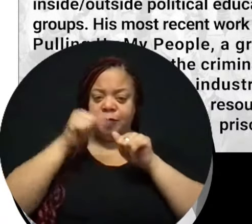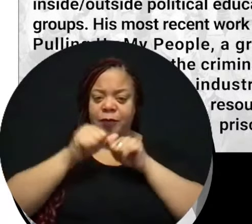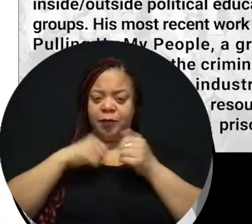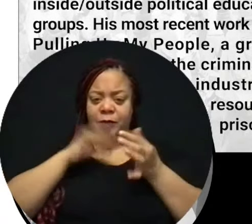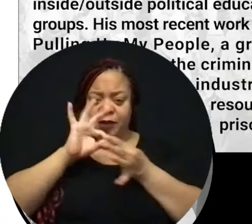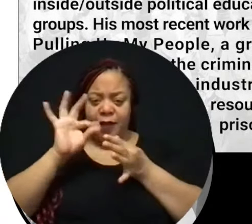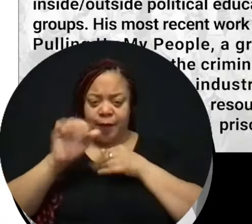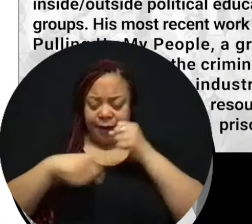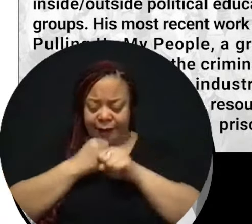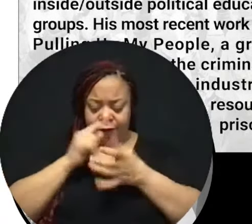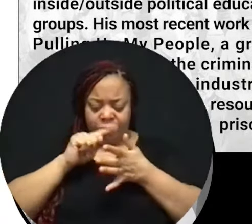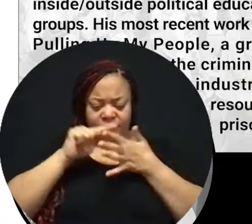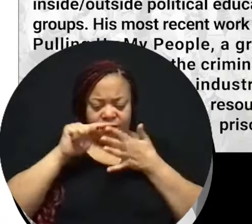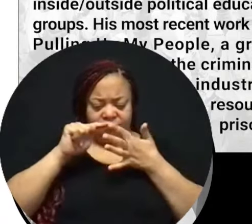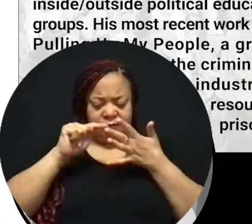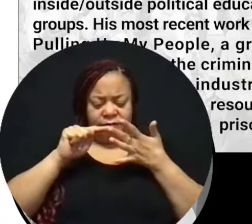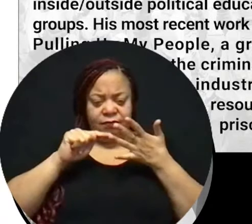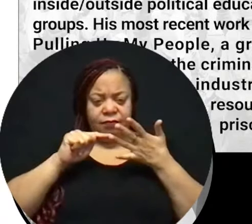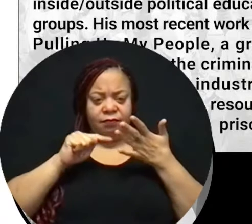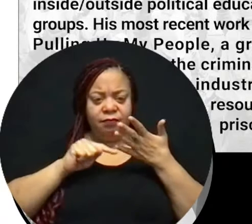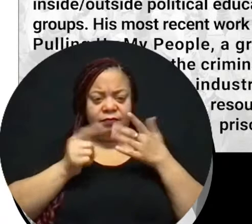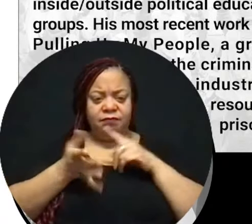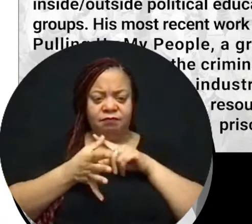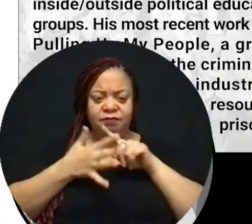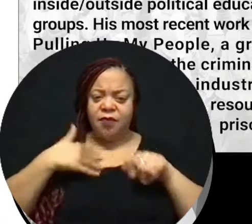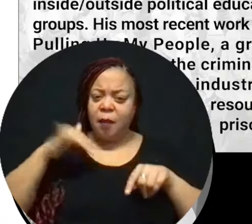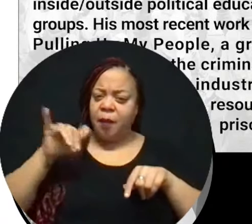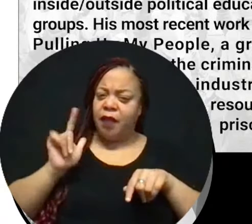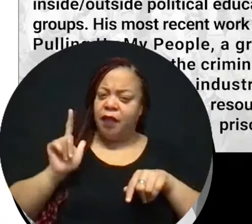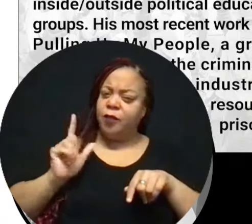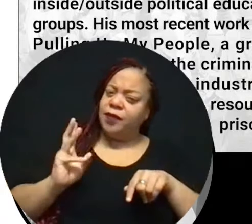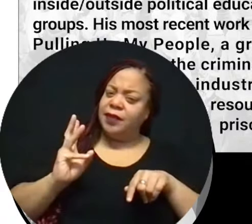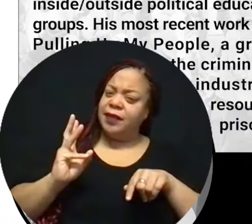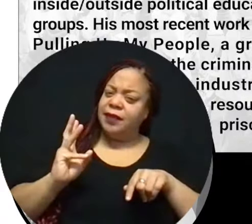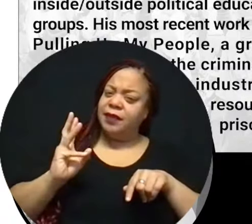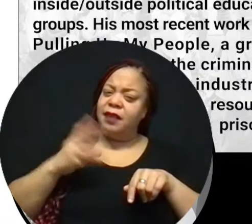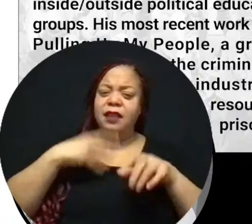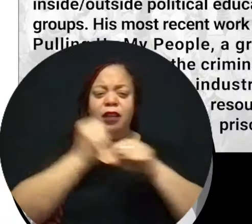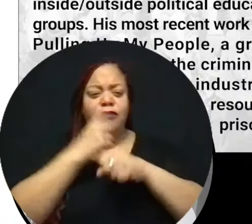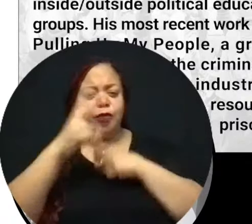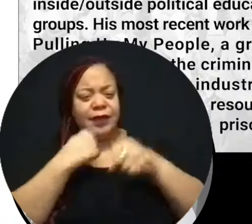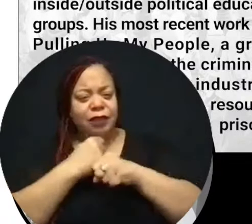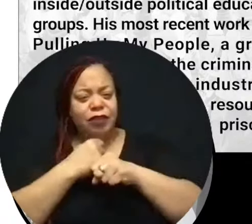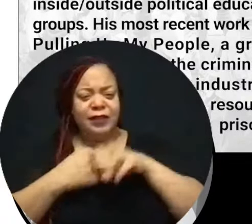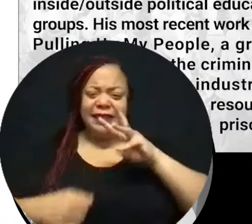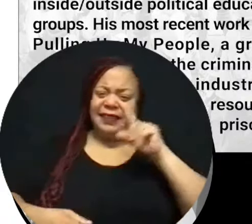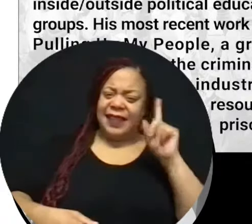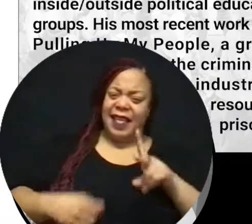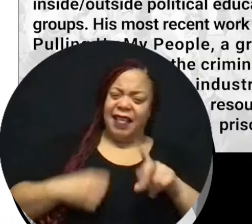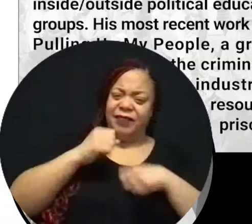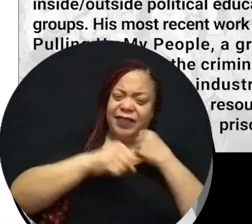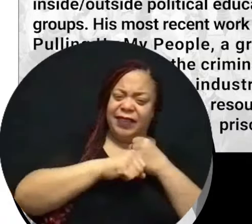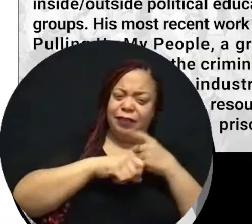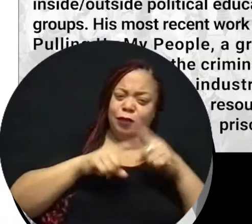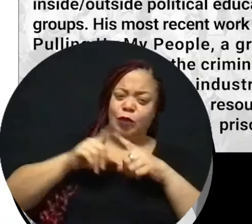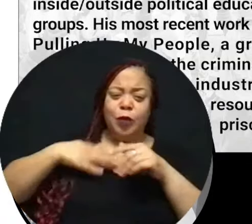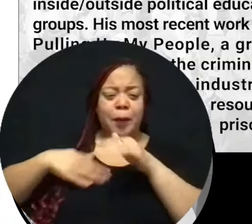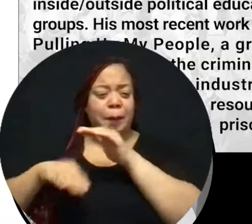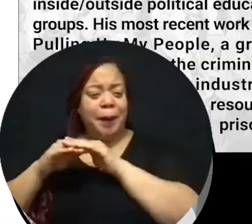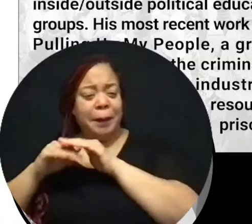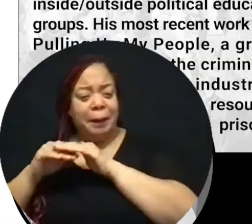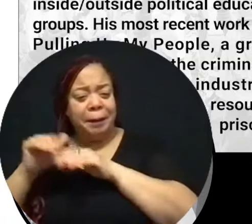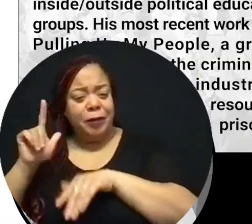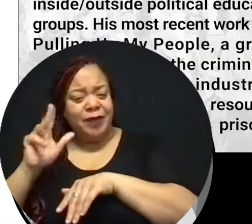I'll be 32. I'll still be healthy, young enough to have kids, start a family, get my life in